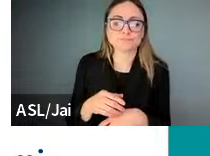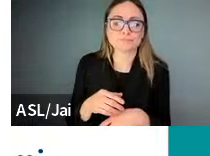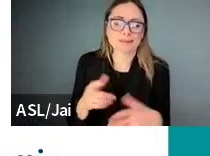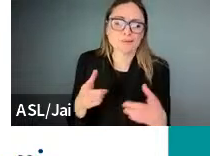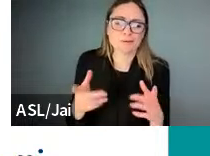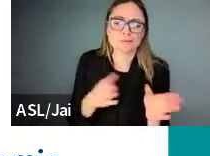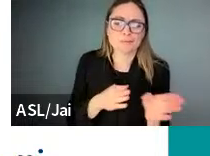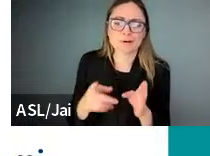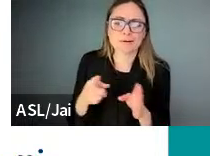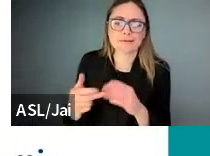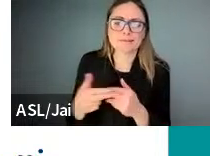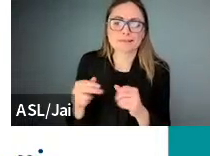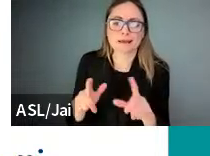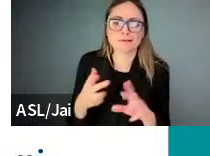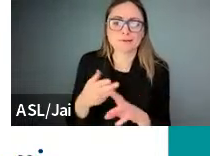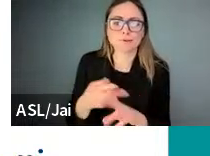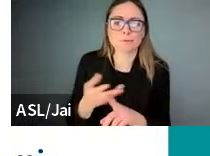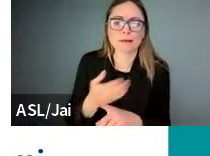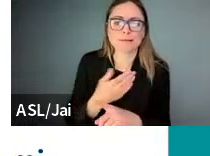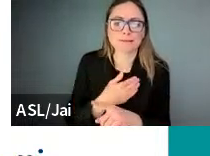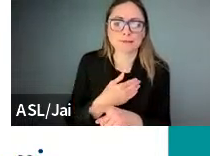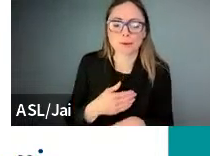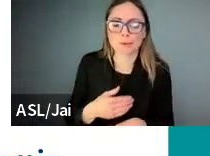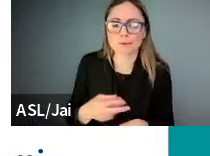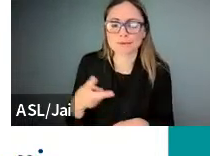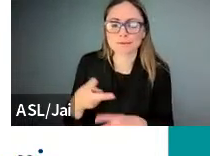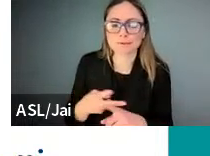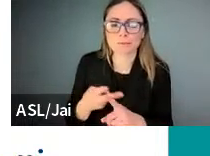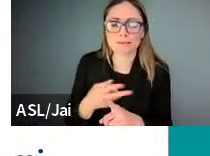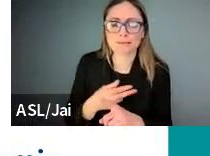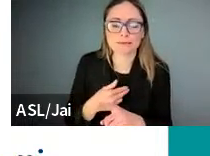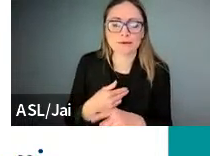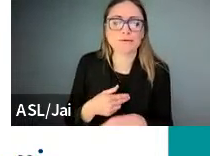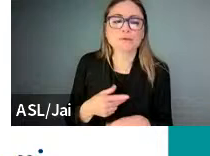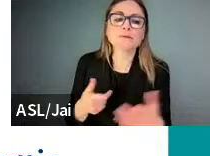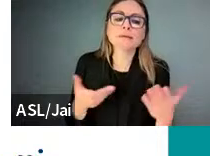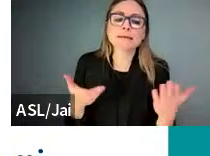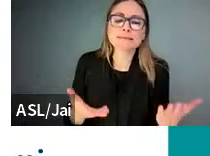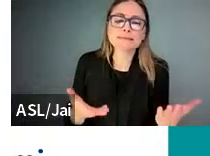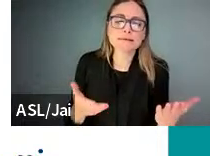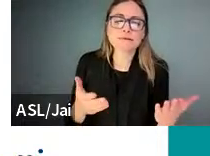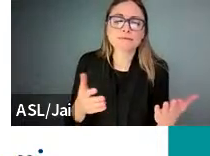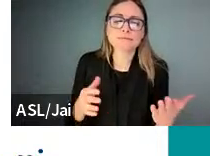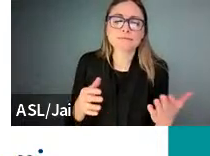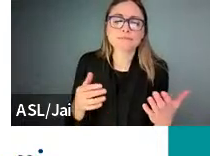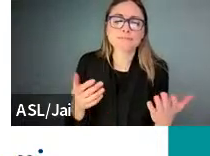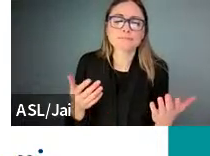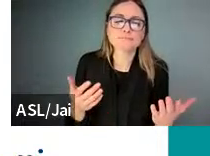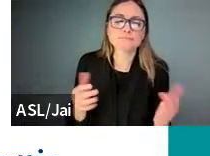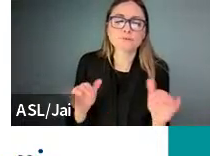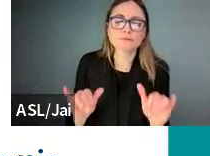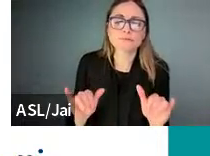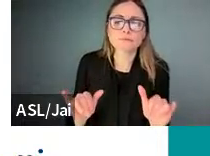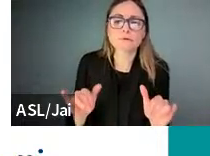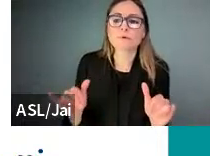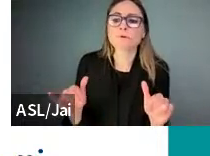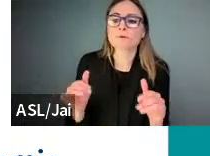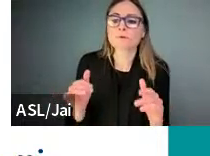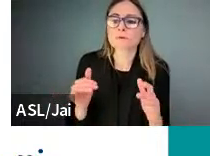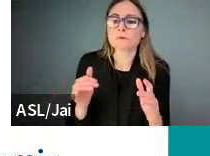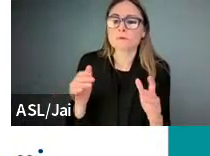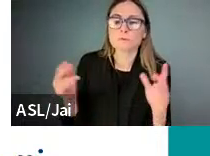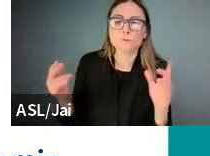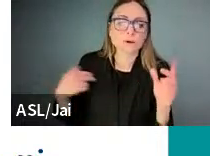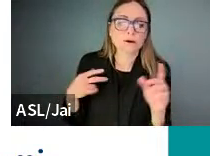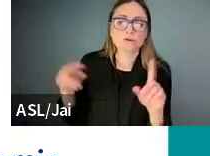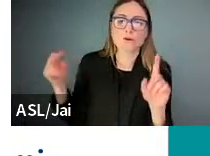ago. So it's here just to remind that we're looking through this lens, and we expect you